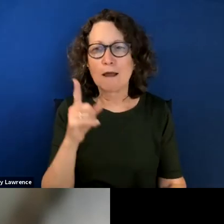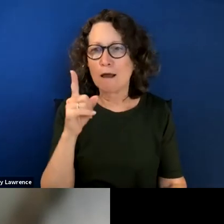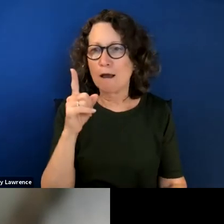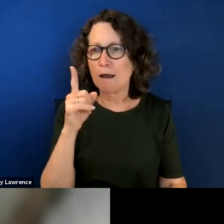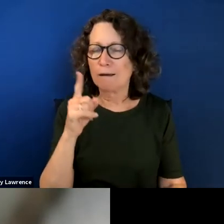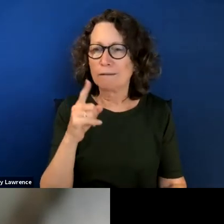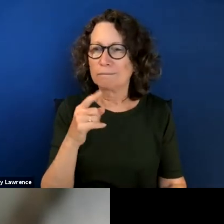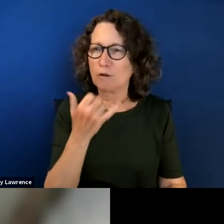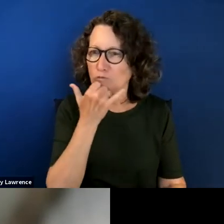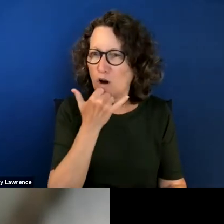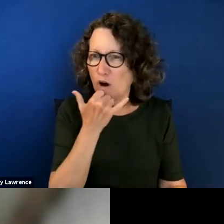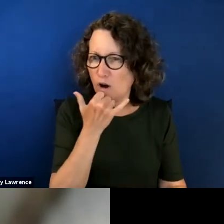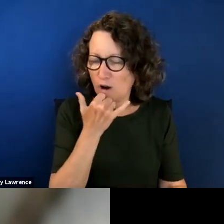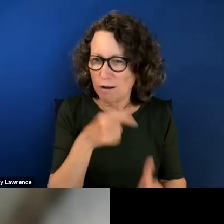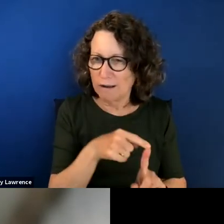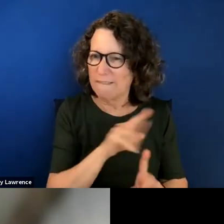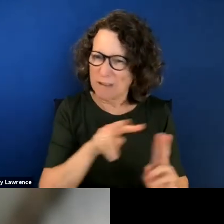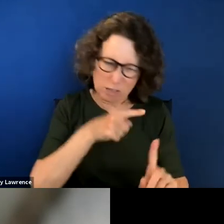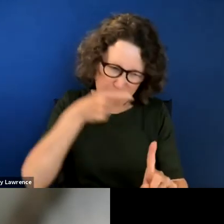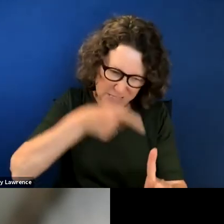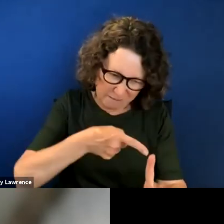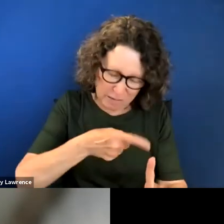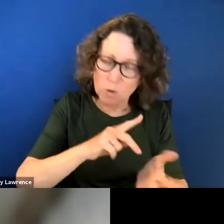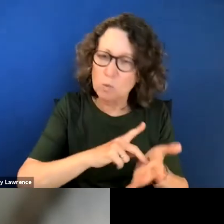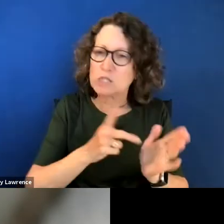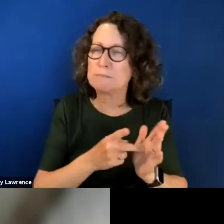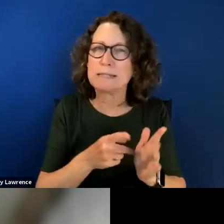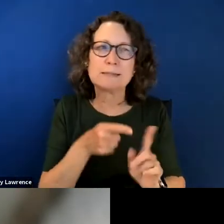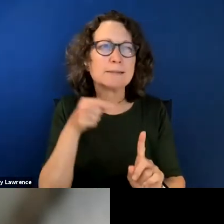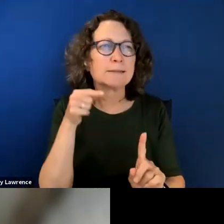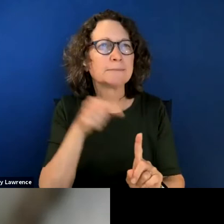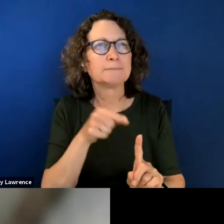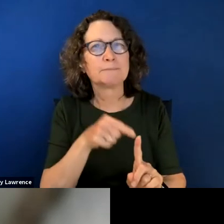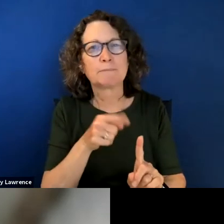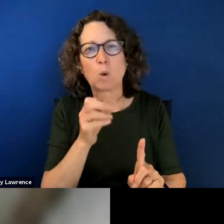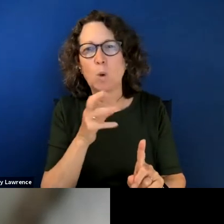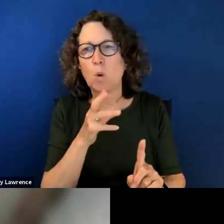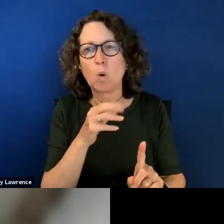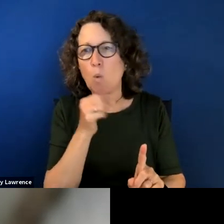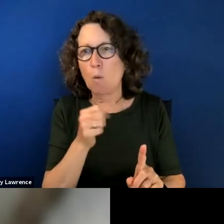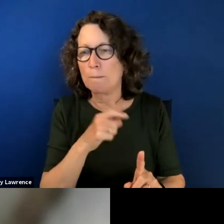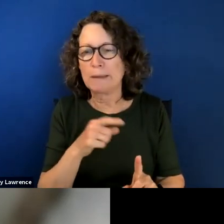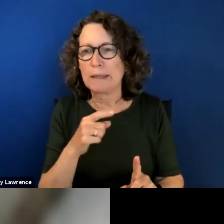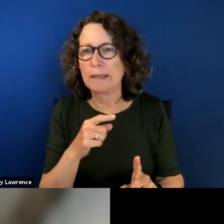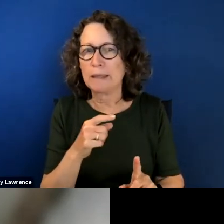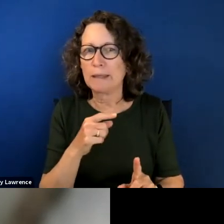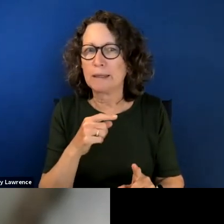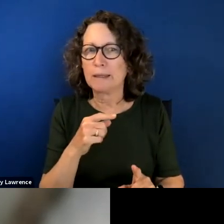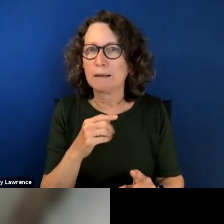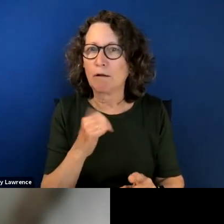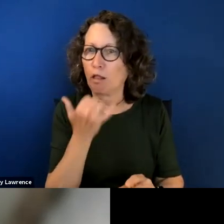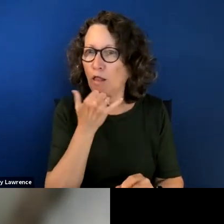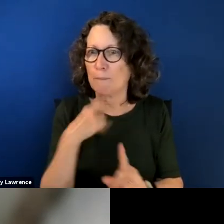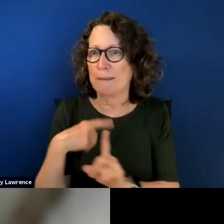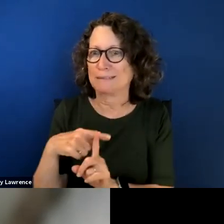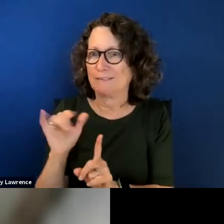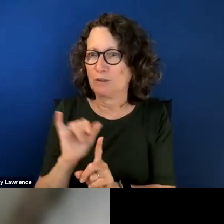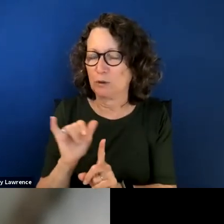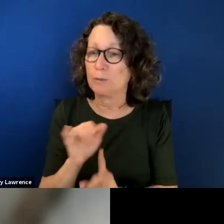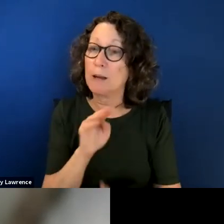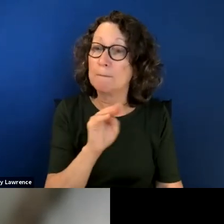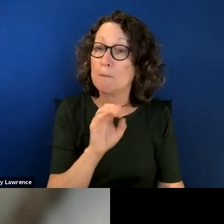negative, and it's very specific, which means it's unlikely to be falsely positive. Molecular